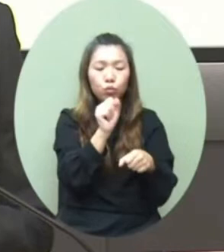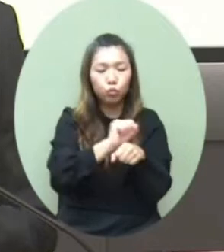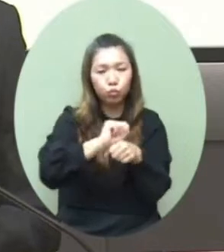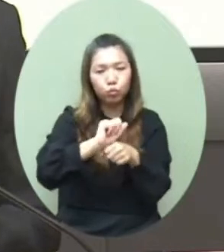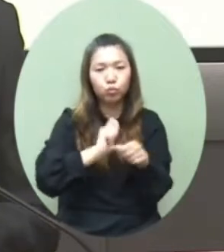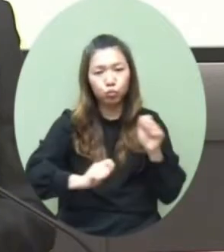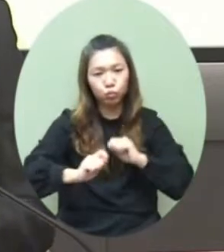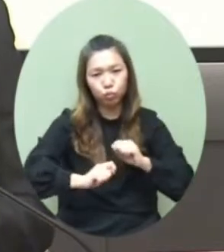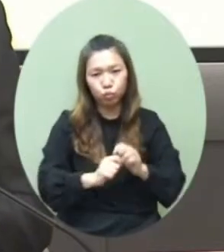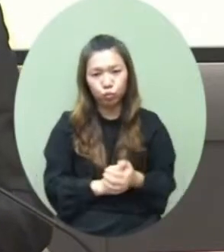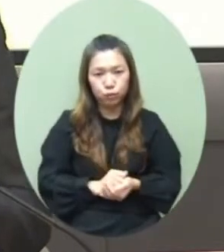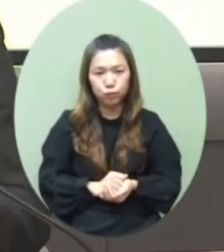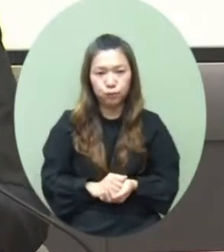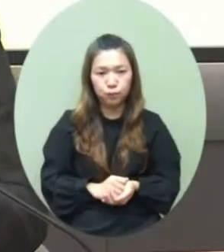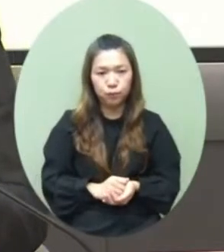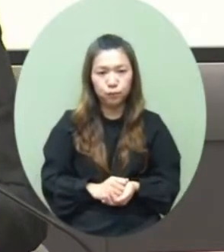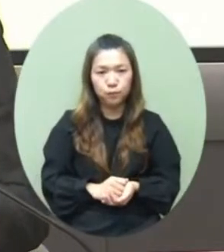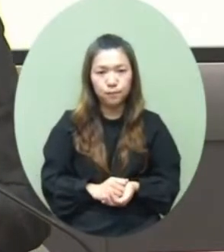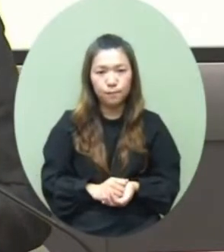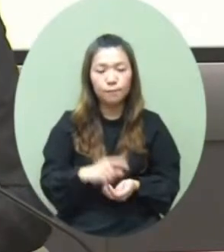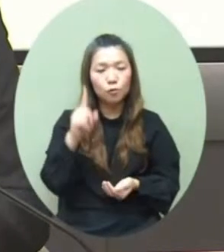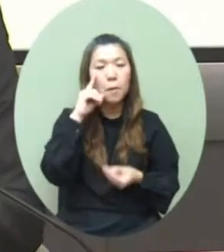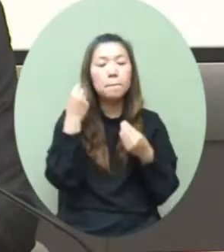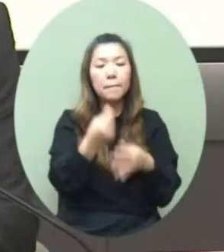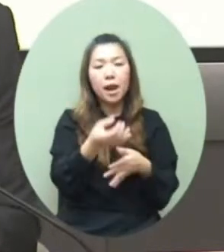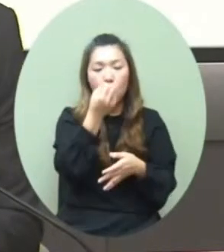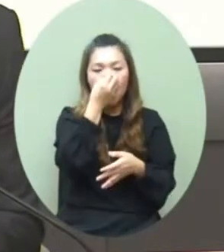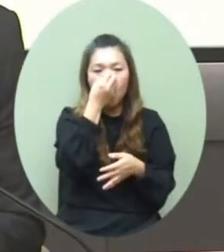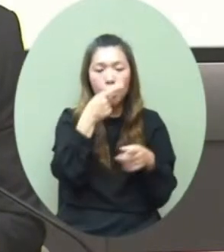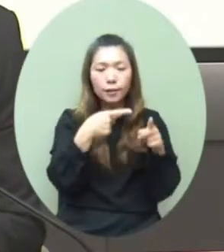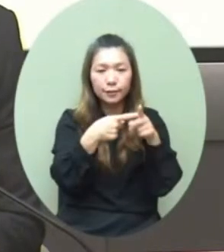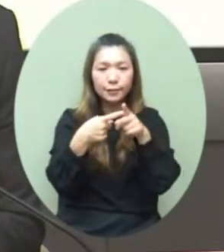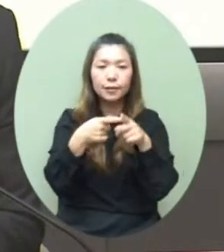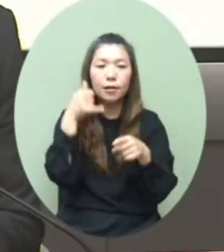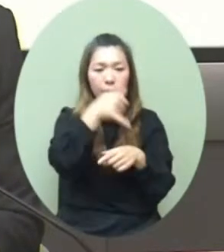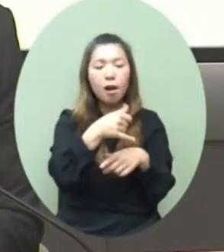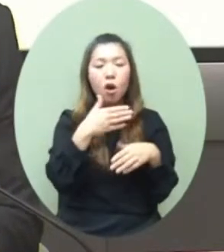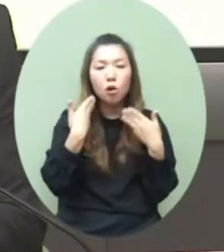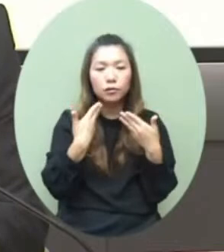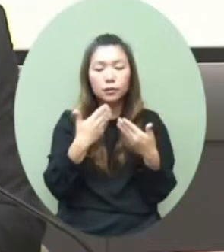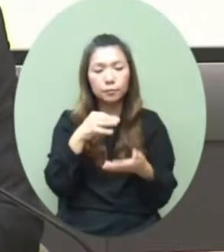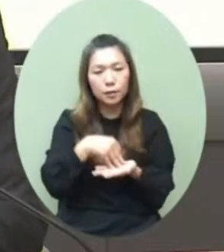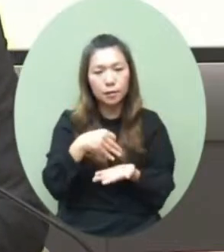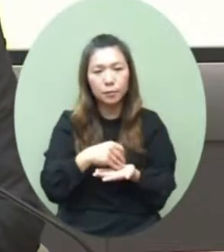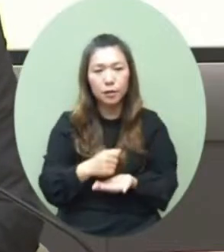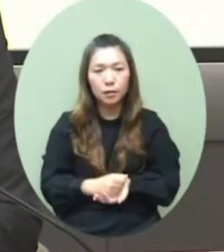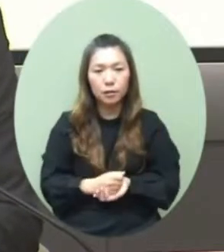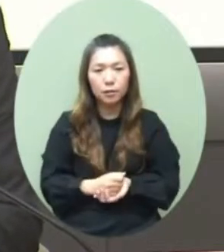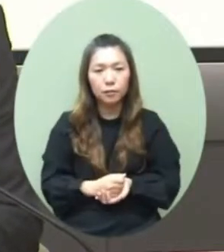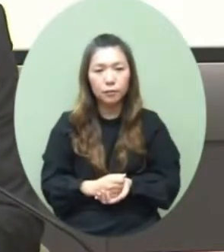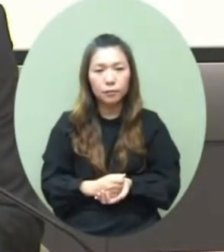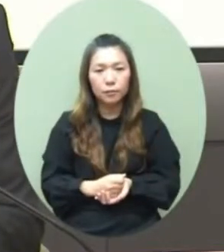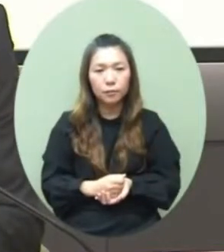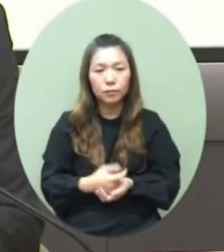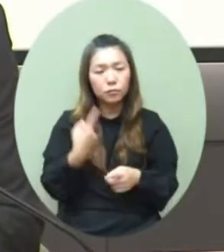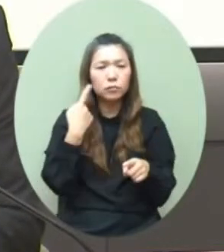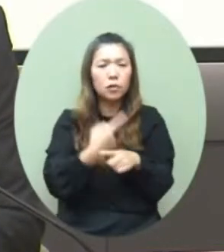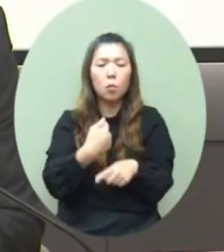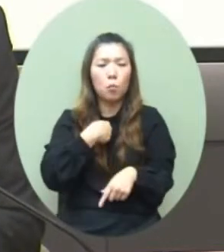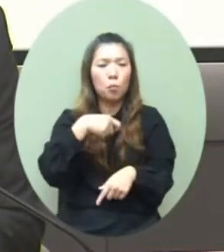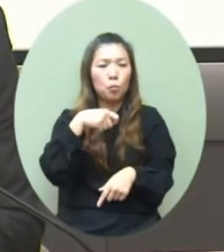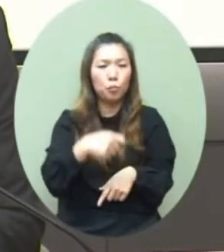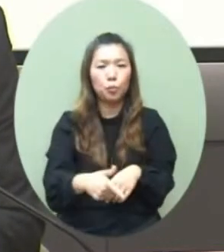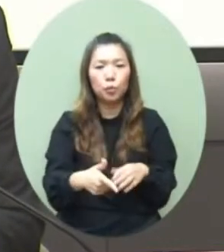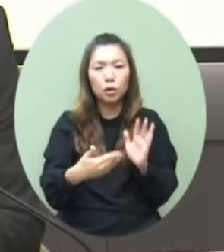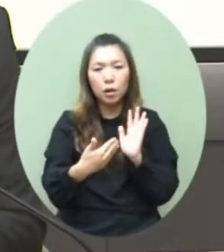I think the goal of Happy Hong Kong campaign is for more activities to be held for Hong